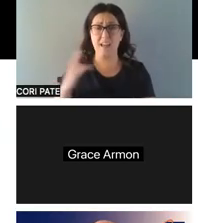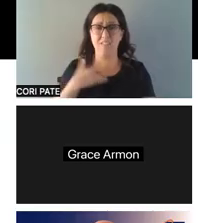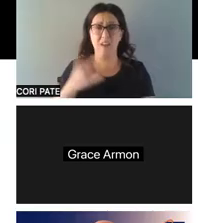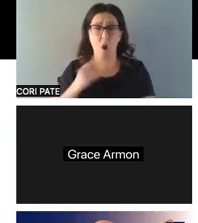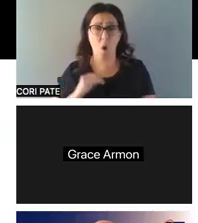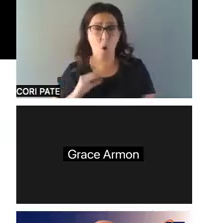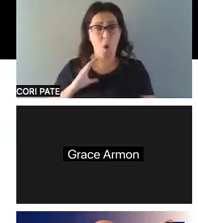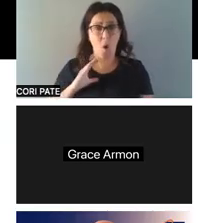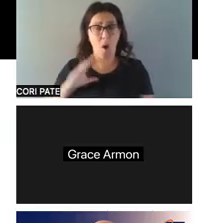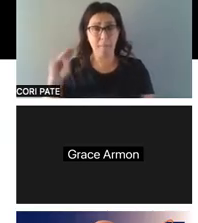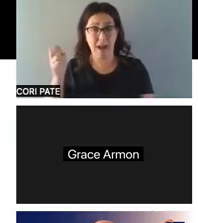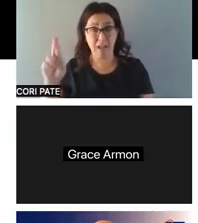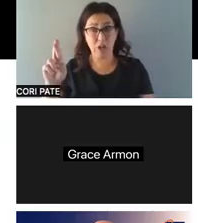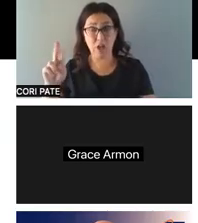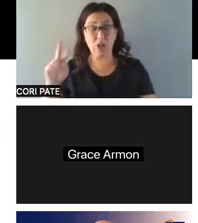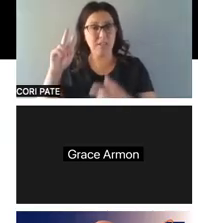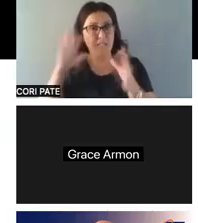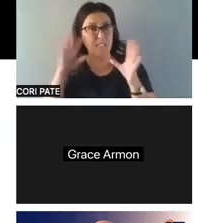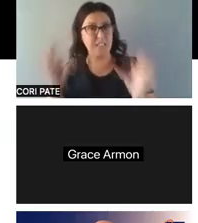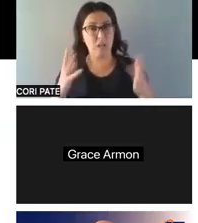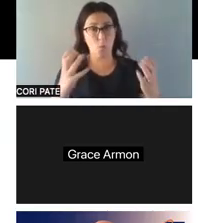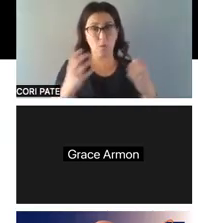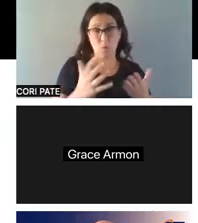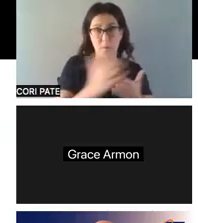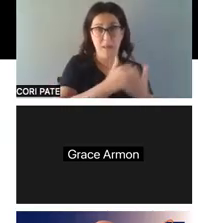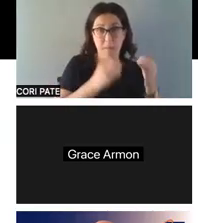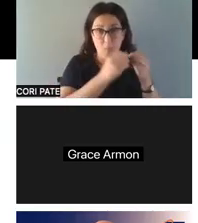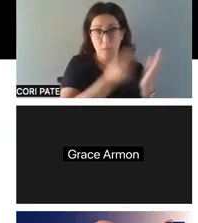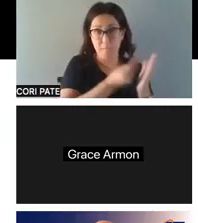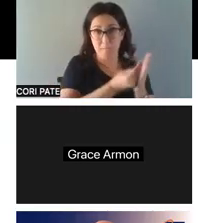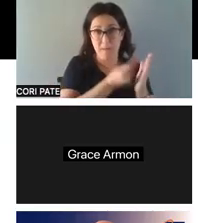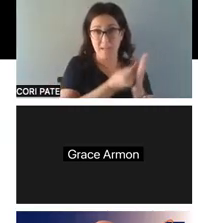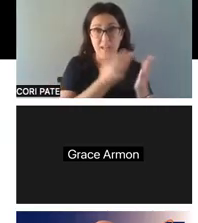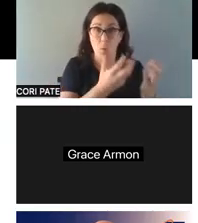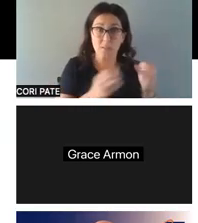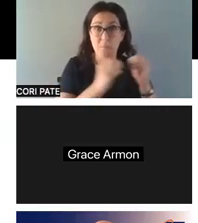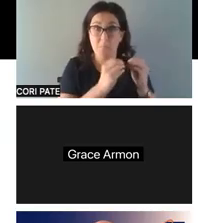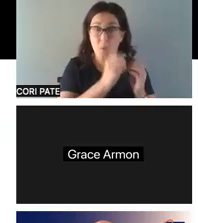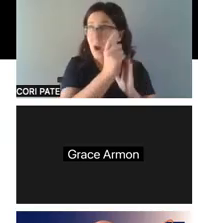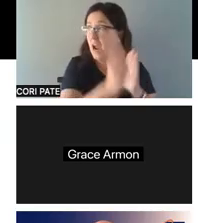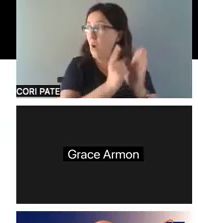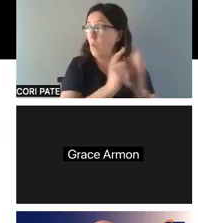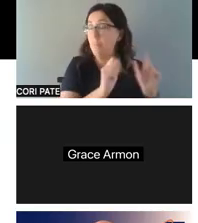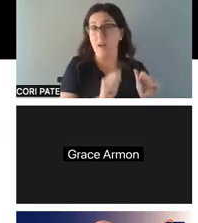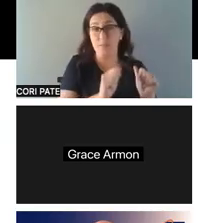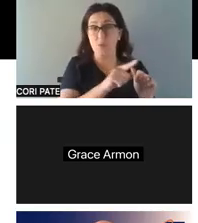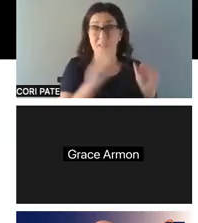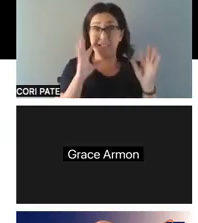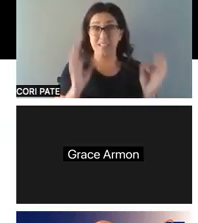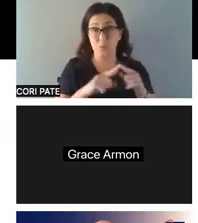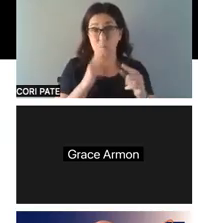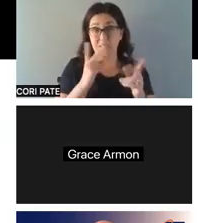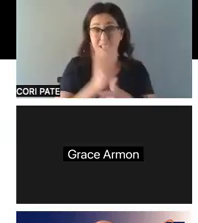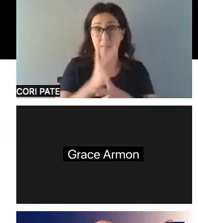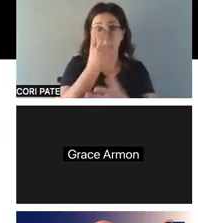confidence that he wants to make more money, however, and he wants as many hours as he can get. So he did choose to keep his